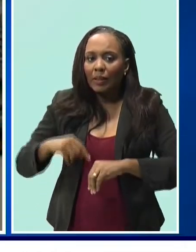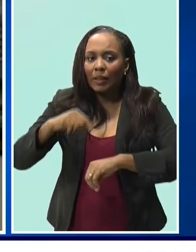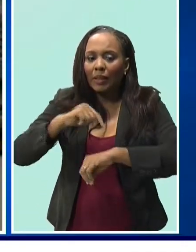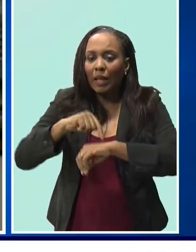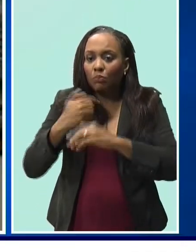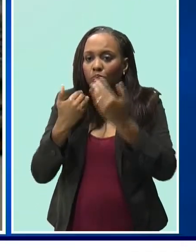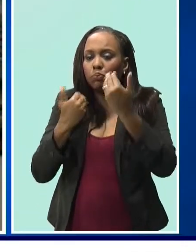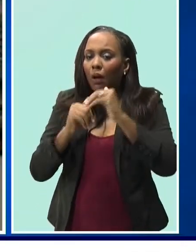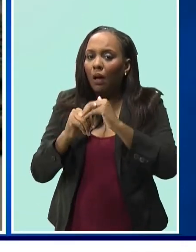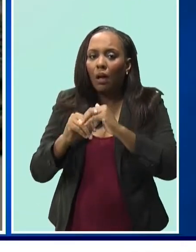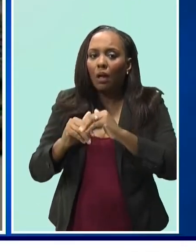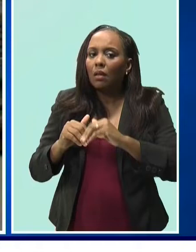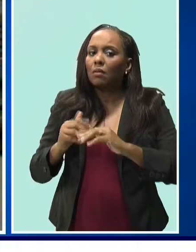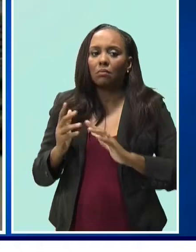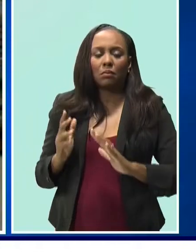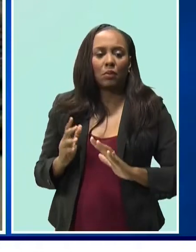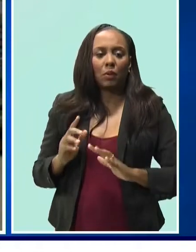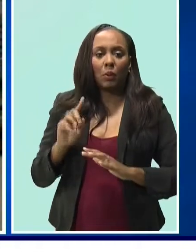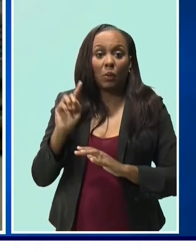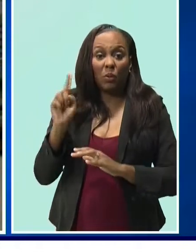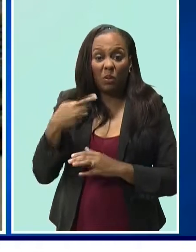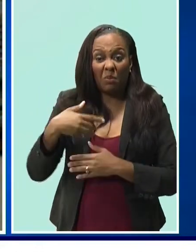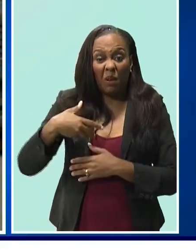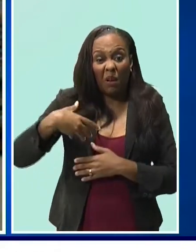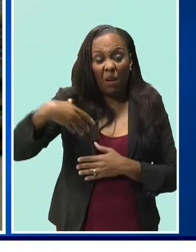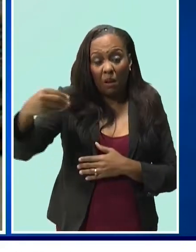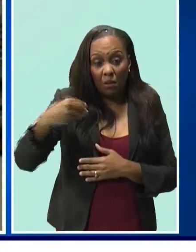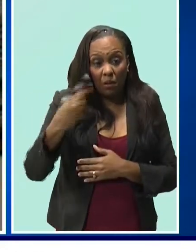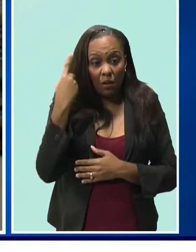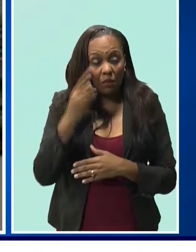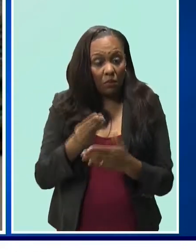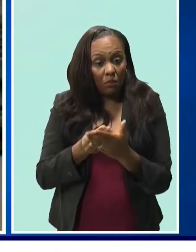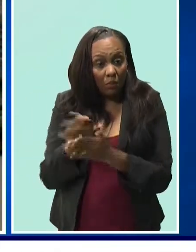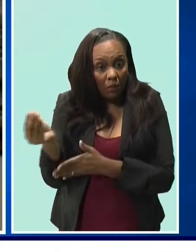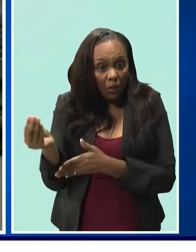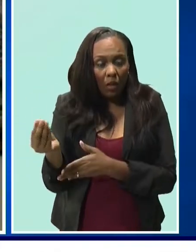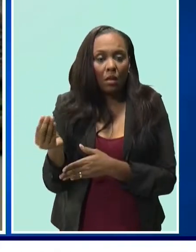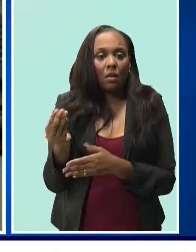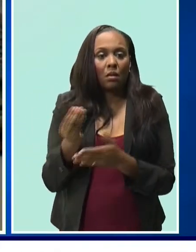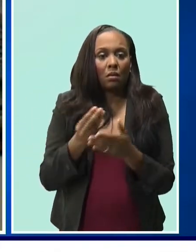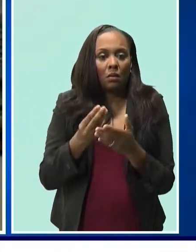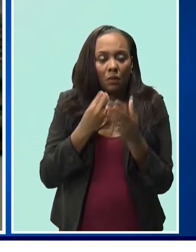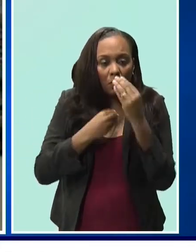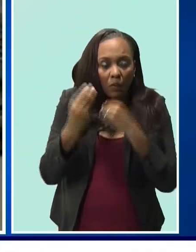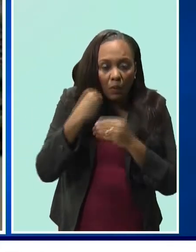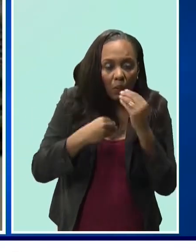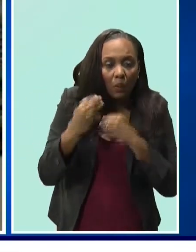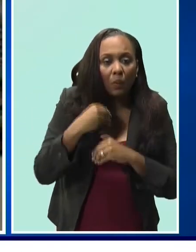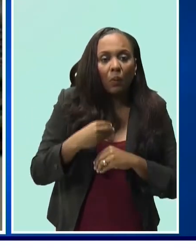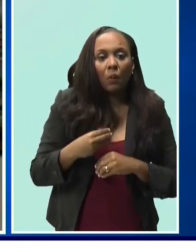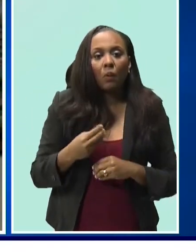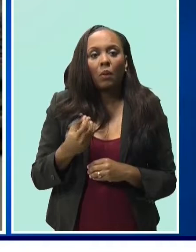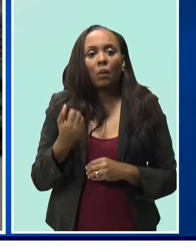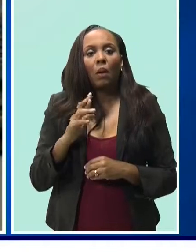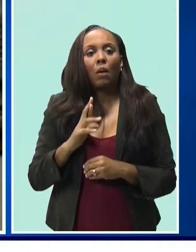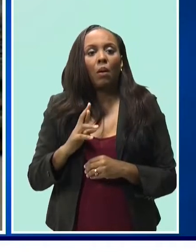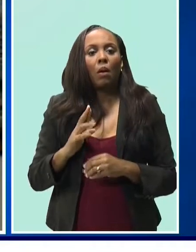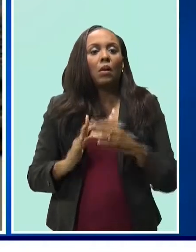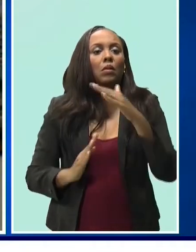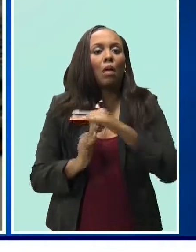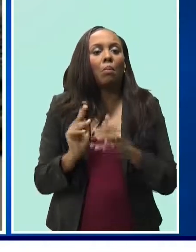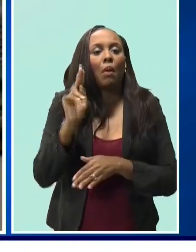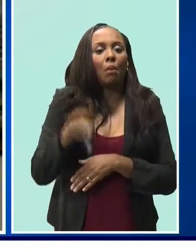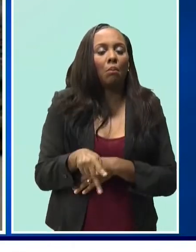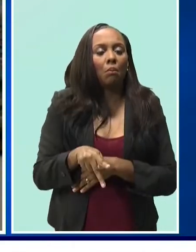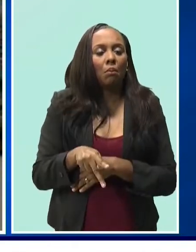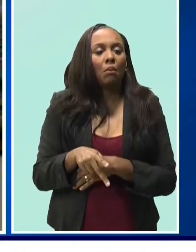on the street, because you really should only be going out to purchase groceries, or if you're going to top up your tank